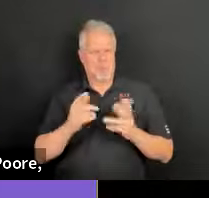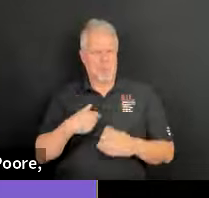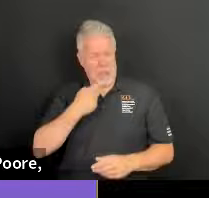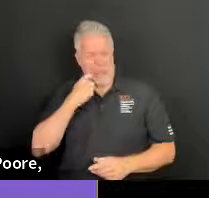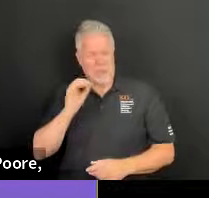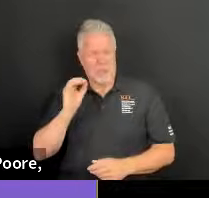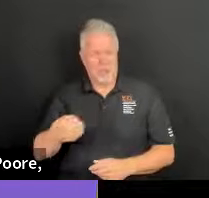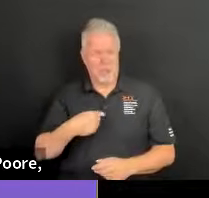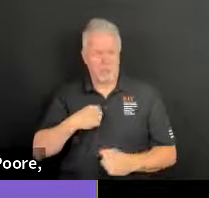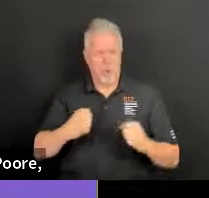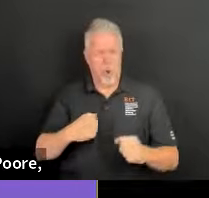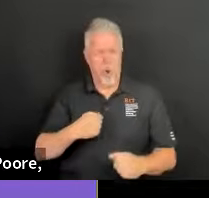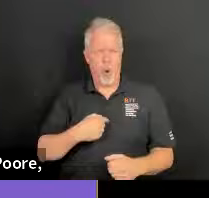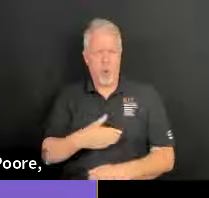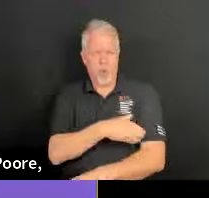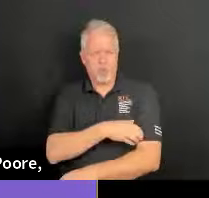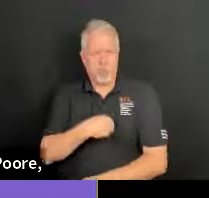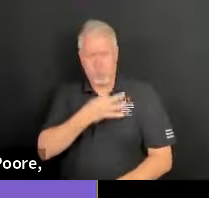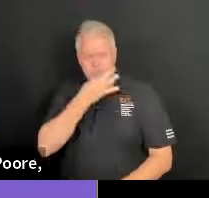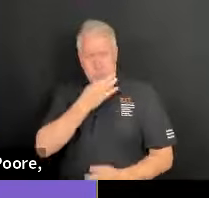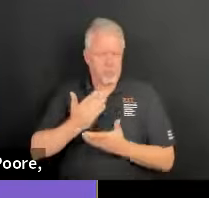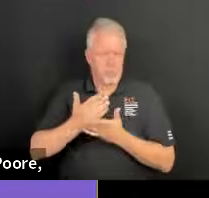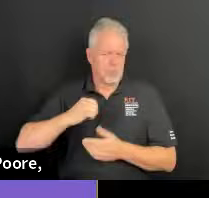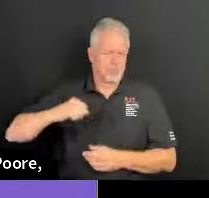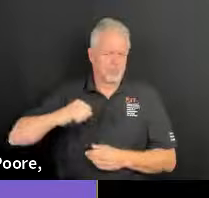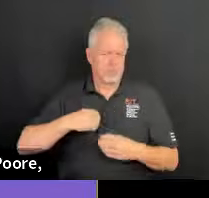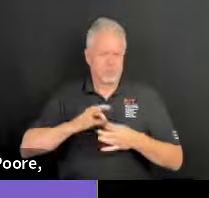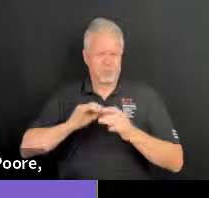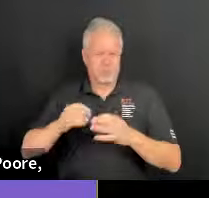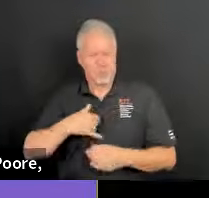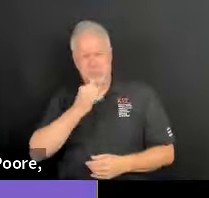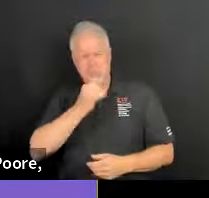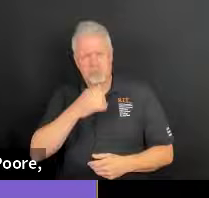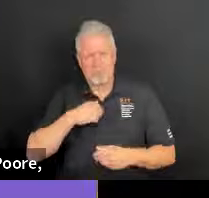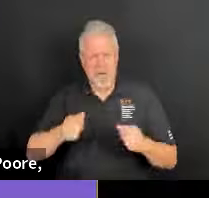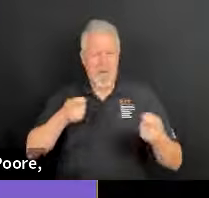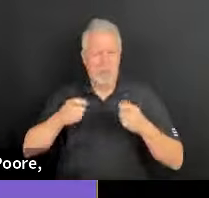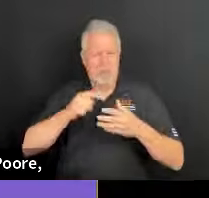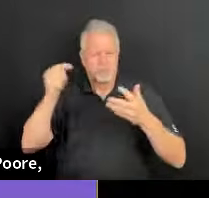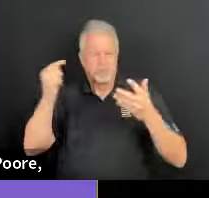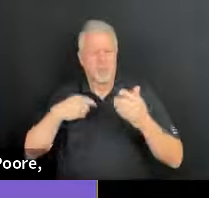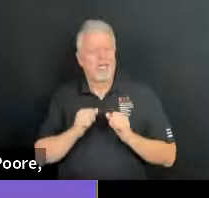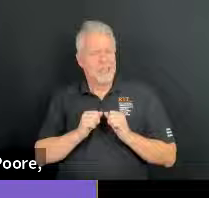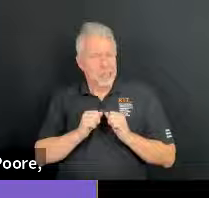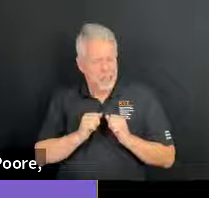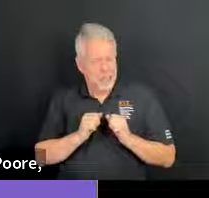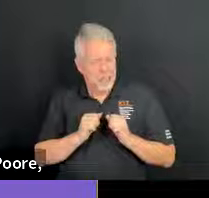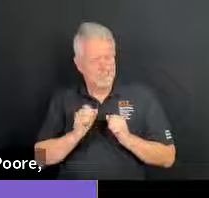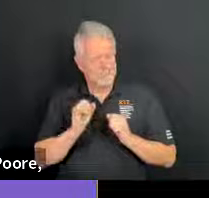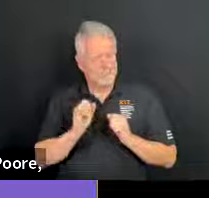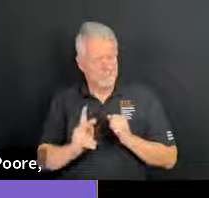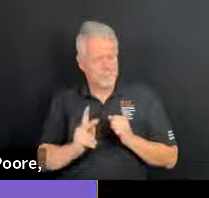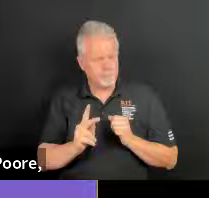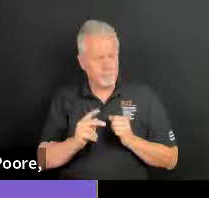they think, no, I don't have a problem. I'm powerful, I'm strong myself, I have my own resistance, I